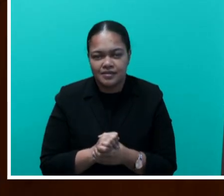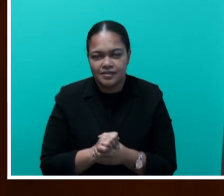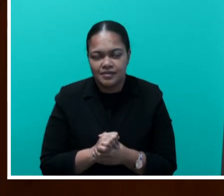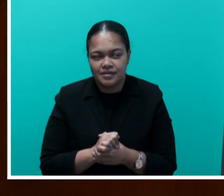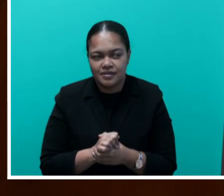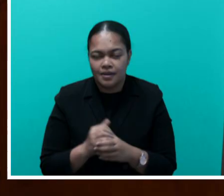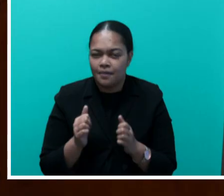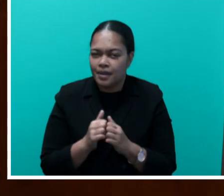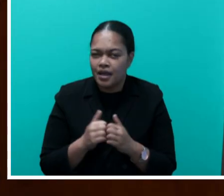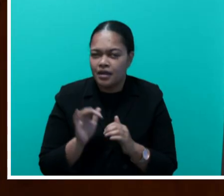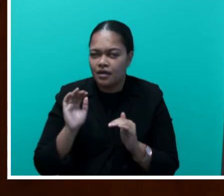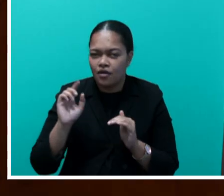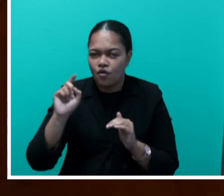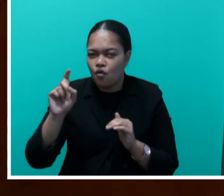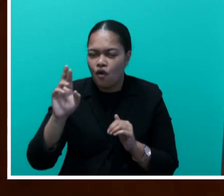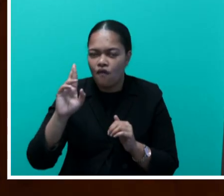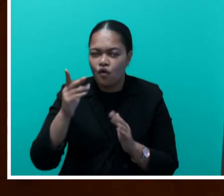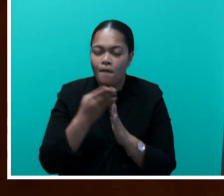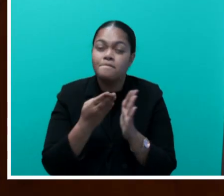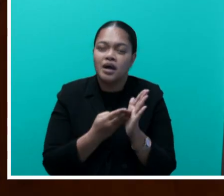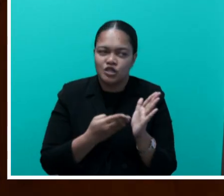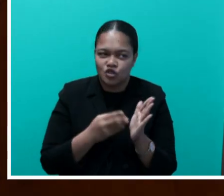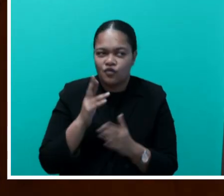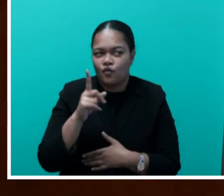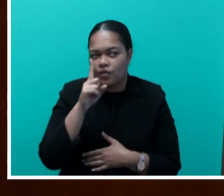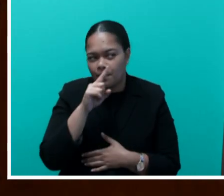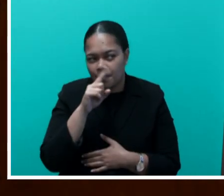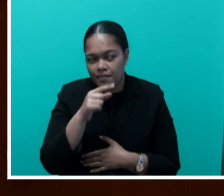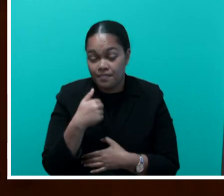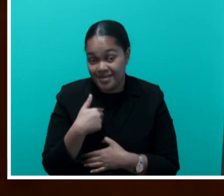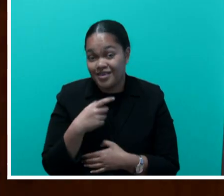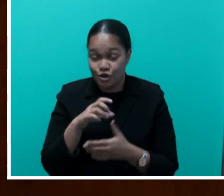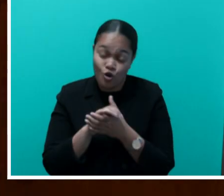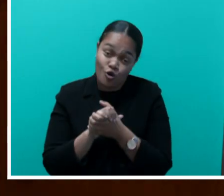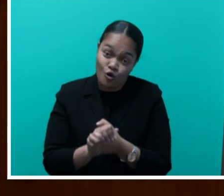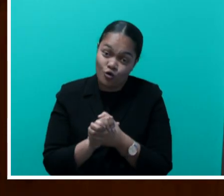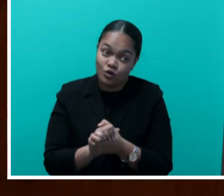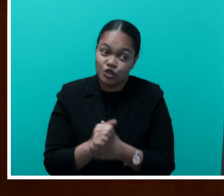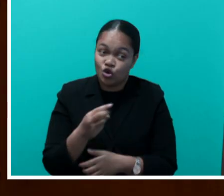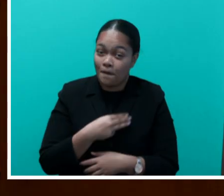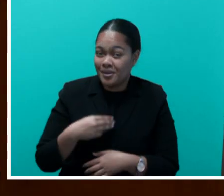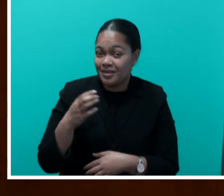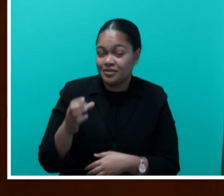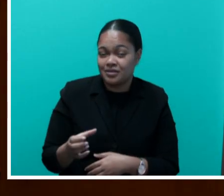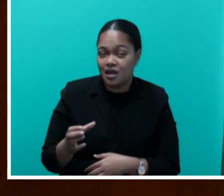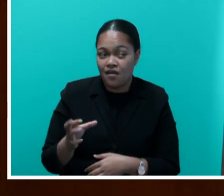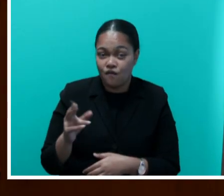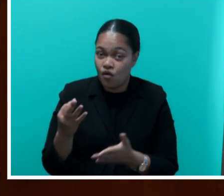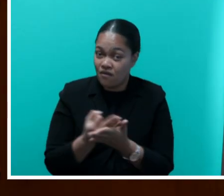a budget for the people. I congratulate the Minister for